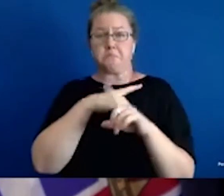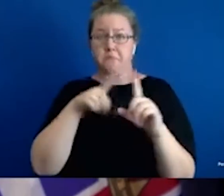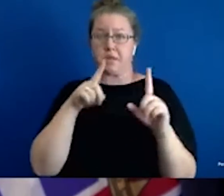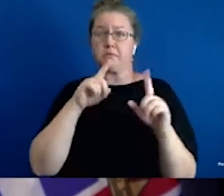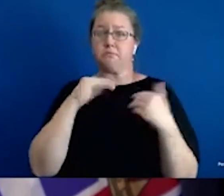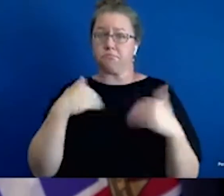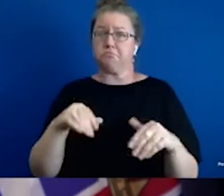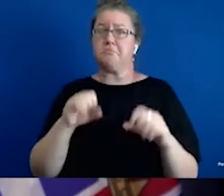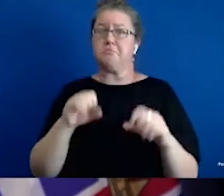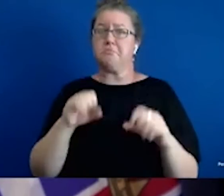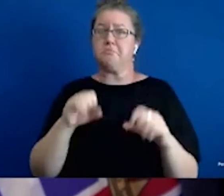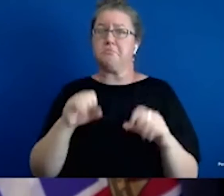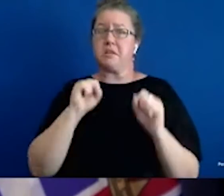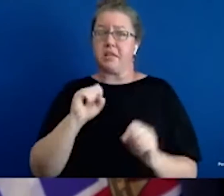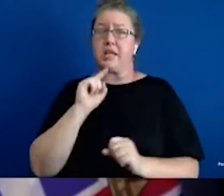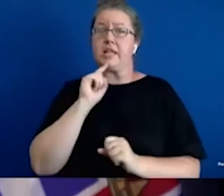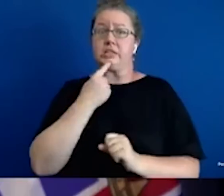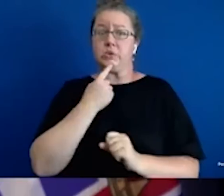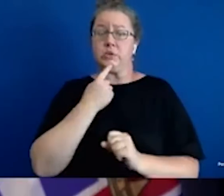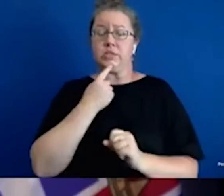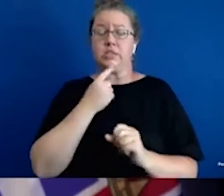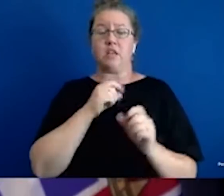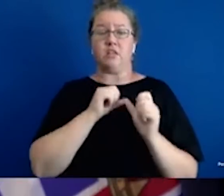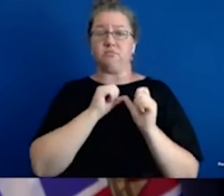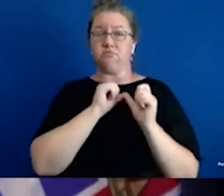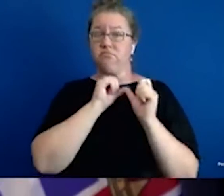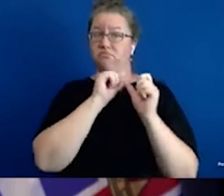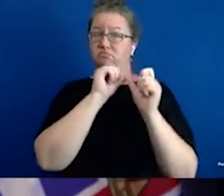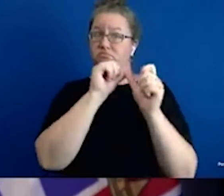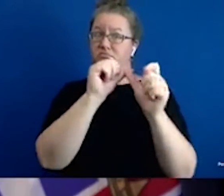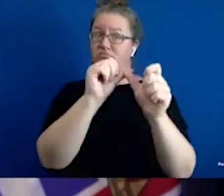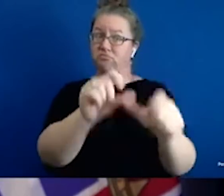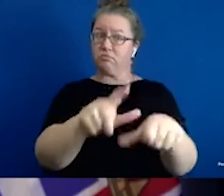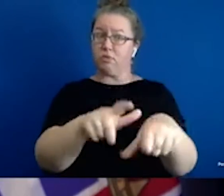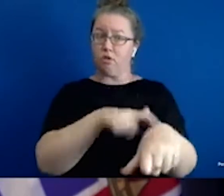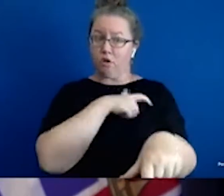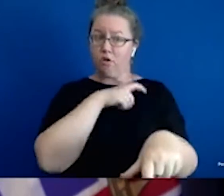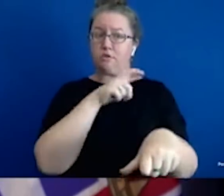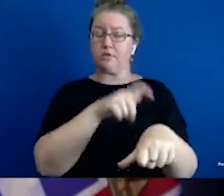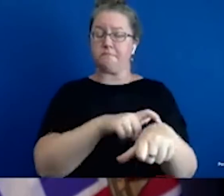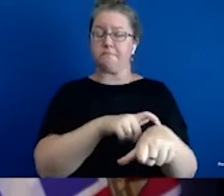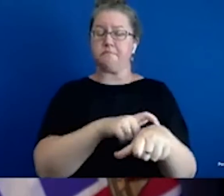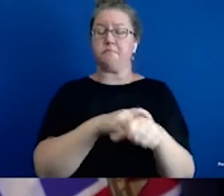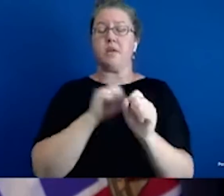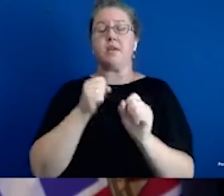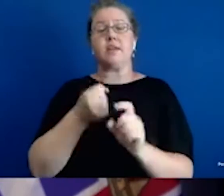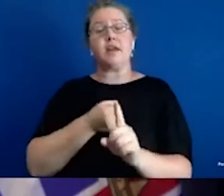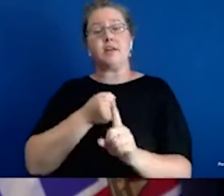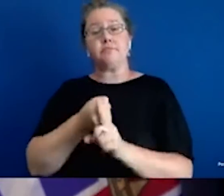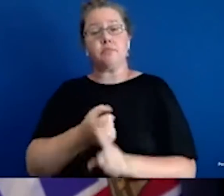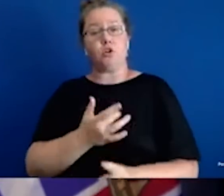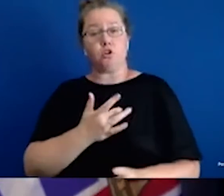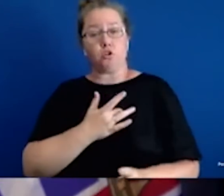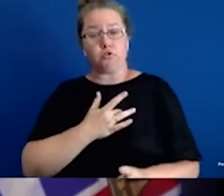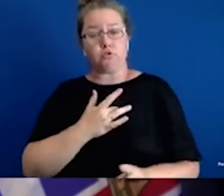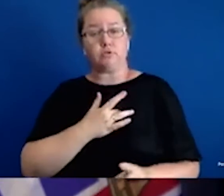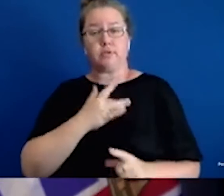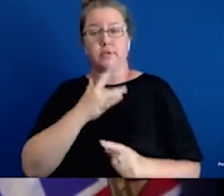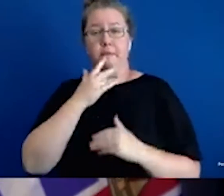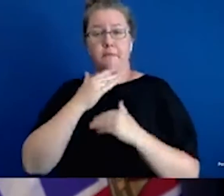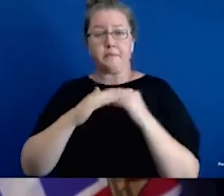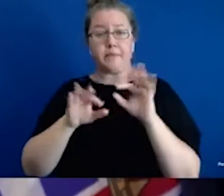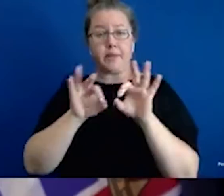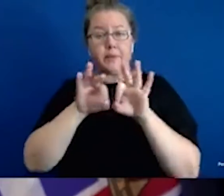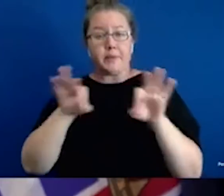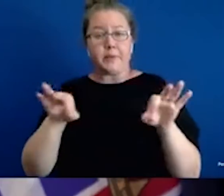illness. But we are learning about this virus, that it can have effects that go on for some time, particularly on the heart, on the